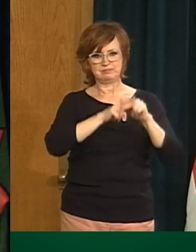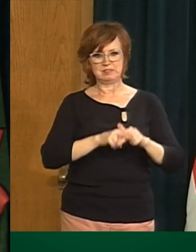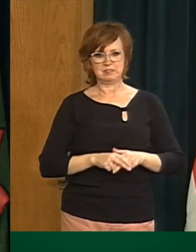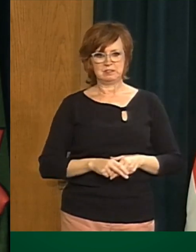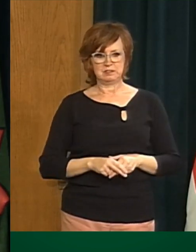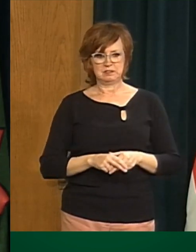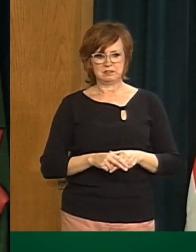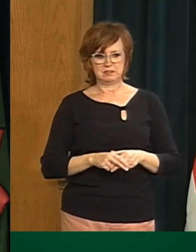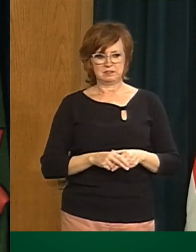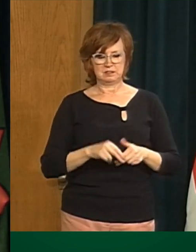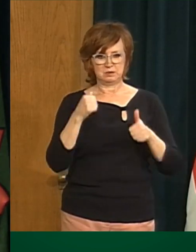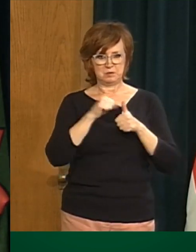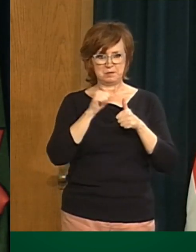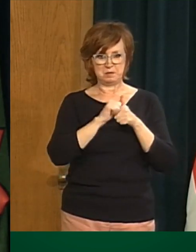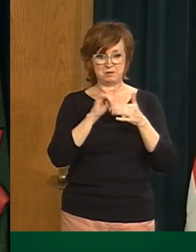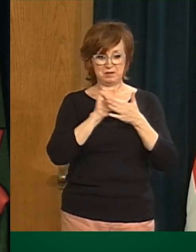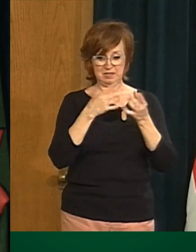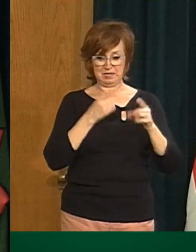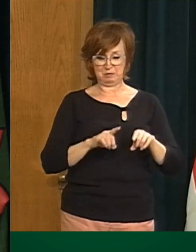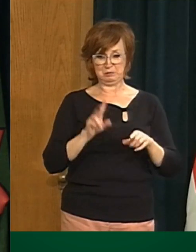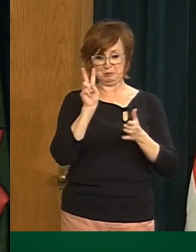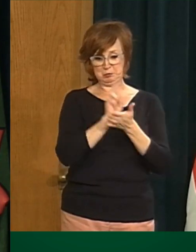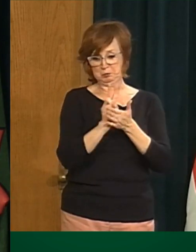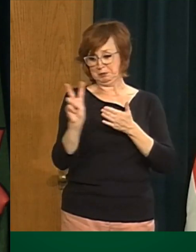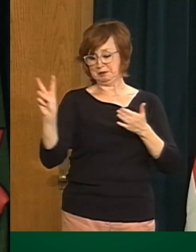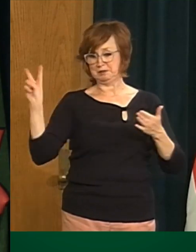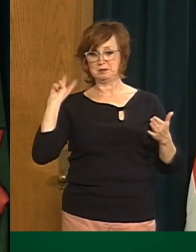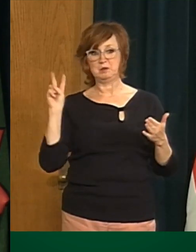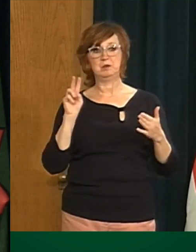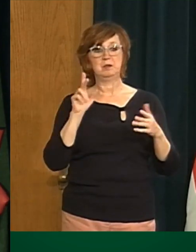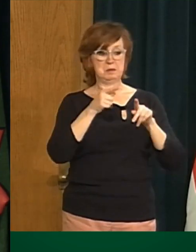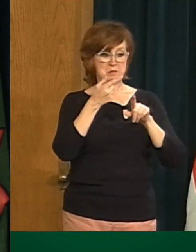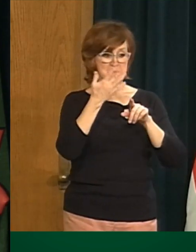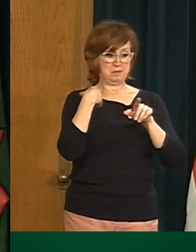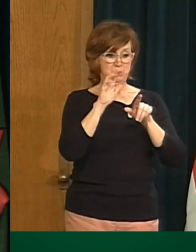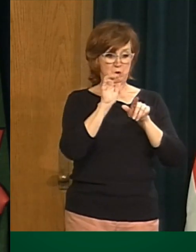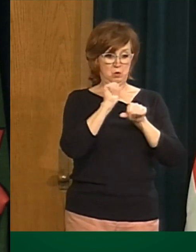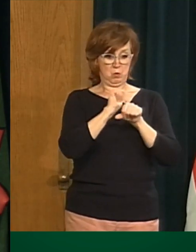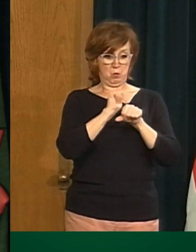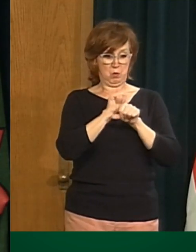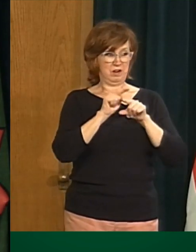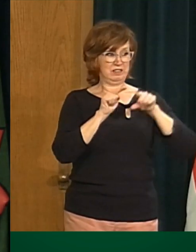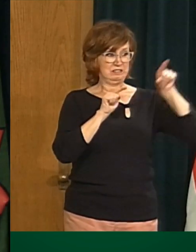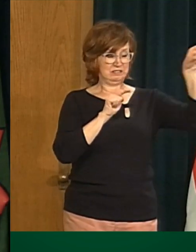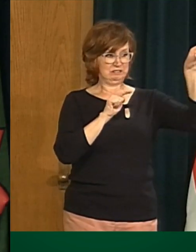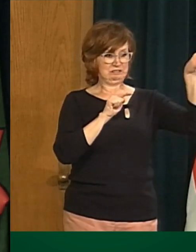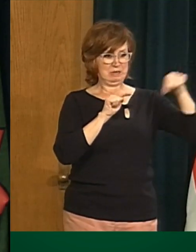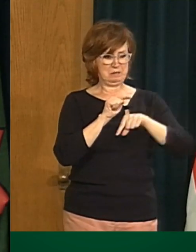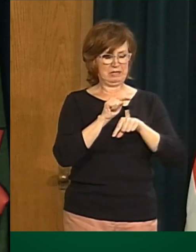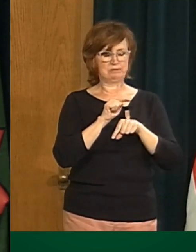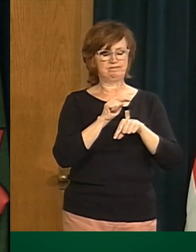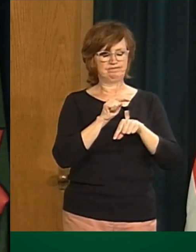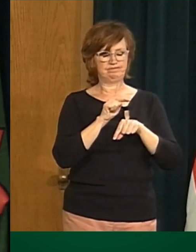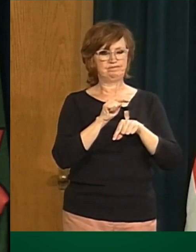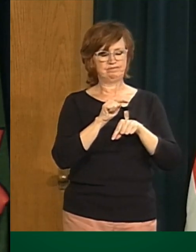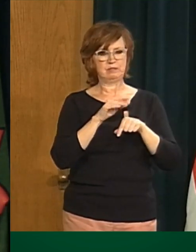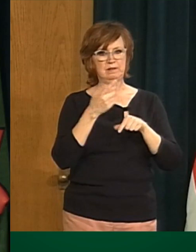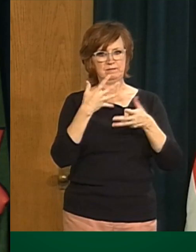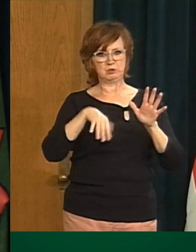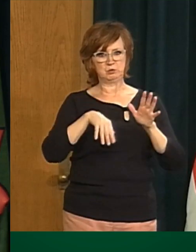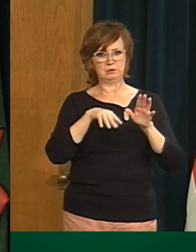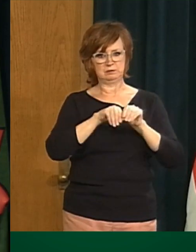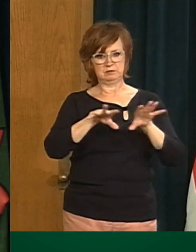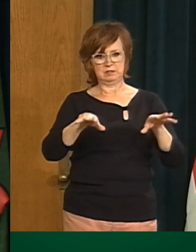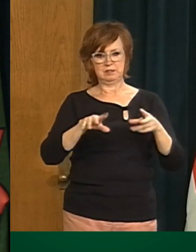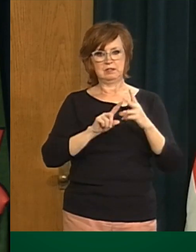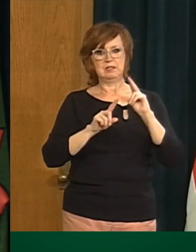back to about 2 weeks when the infection started, when maybe physical distancing wasn't the priority it is today in those communities. Two, we're